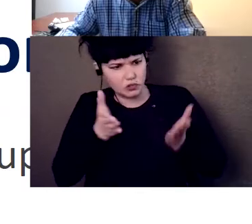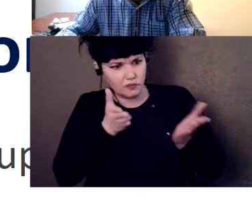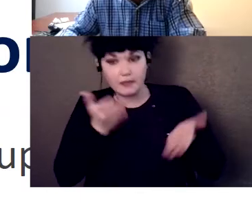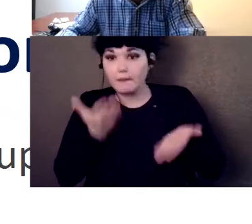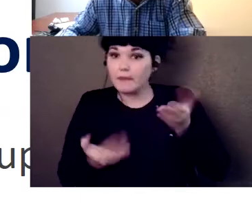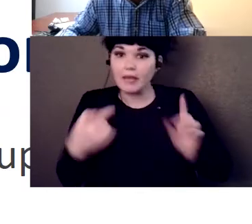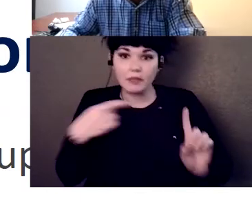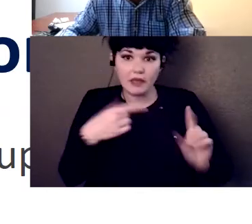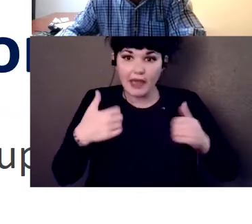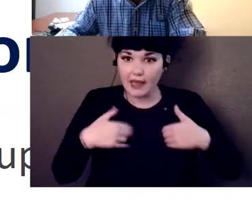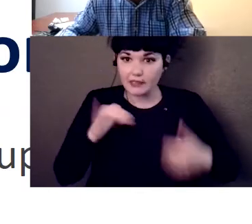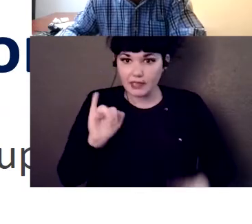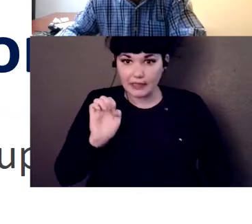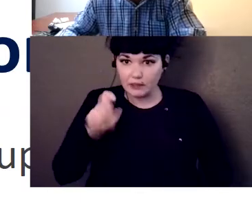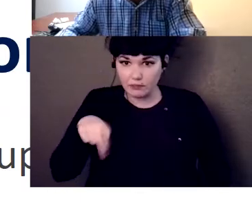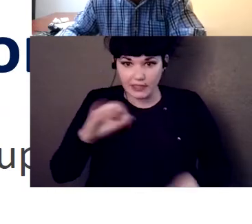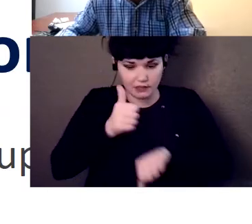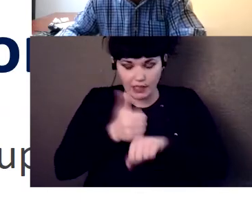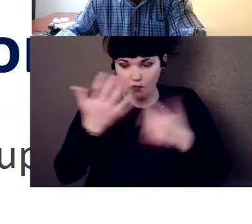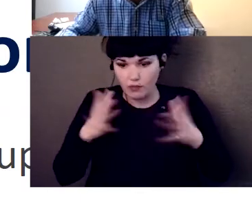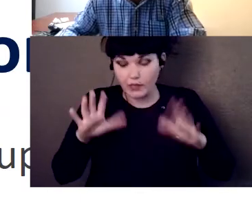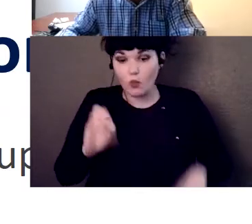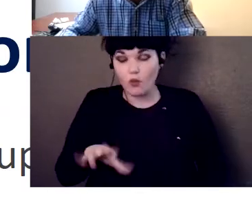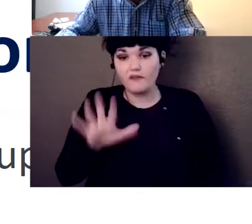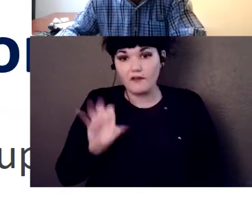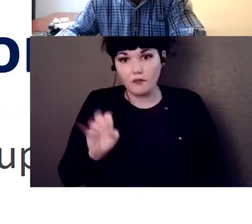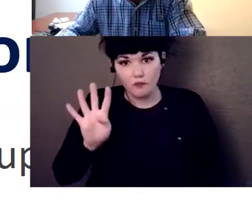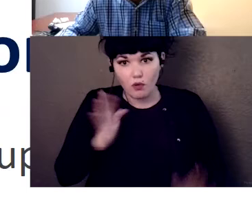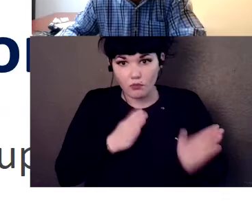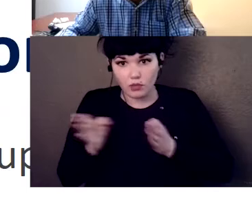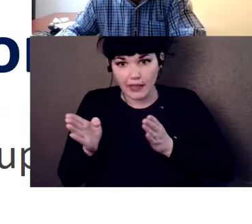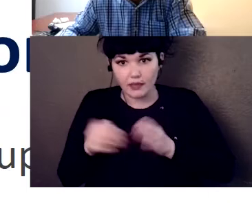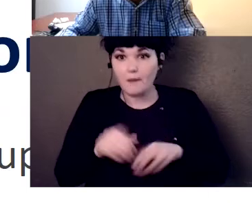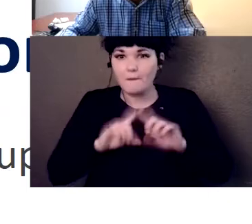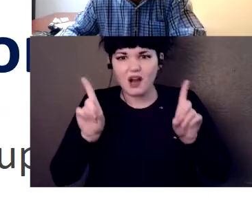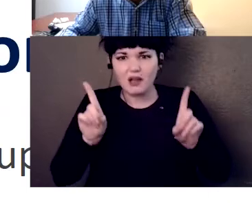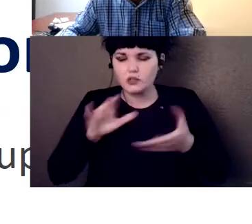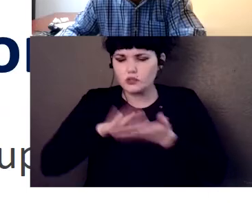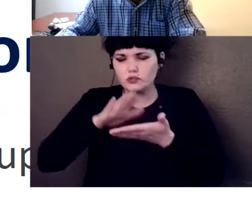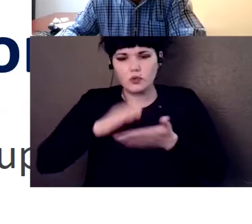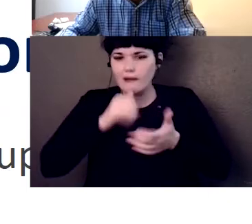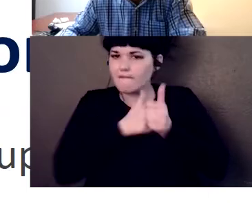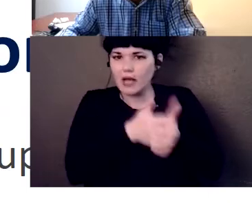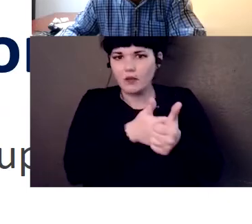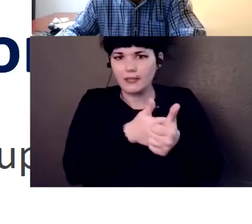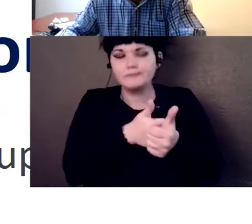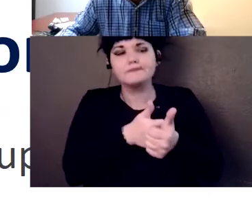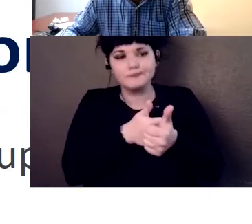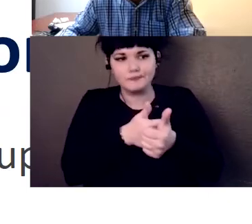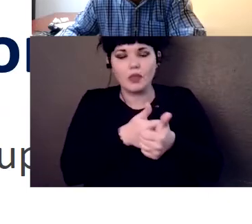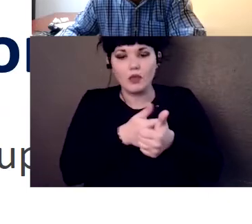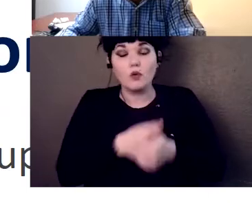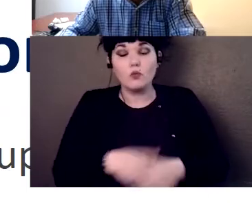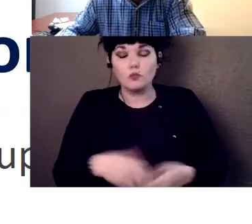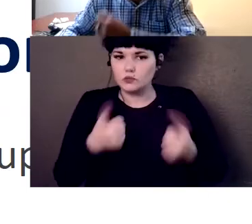education plan or an IEP or 504 plan, the school is not implementing it. We do our best to ensure that students are in the least